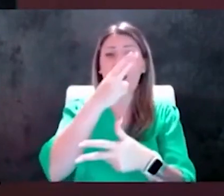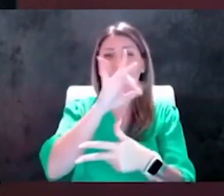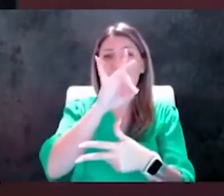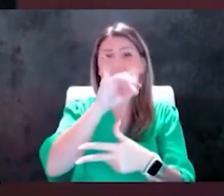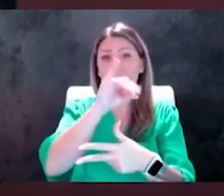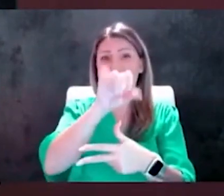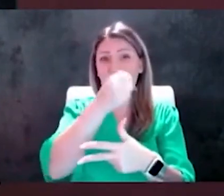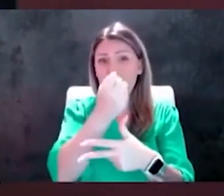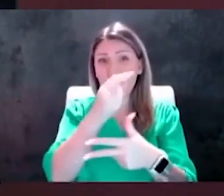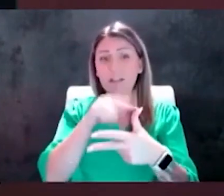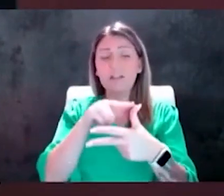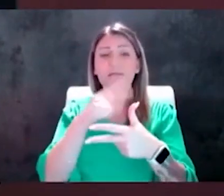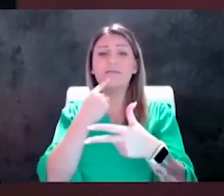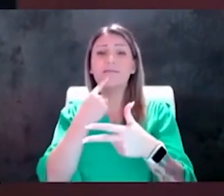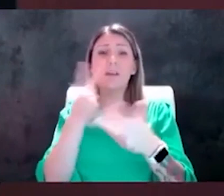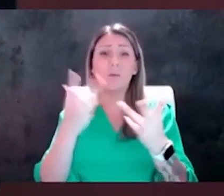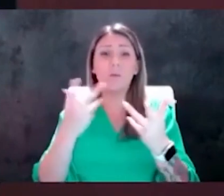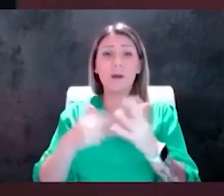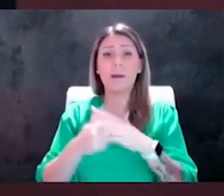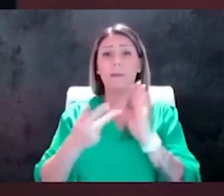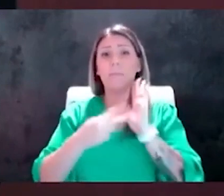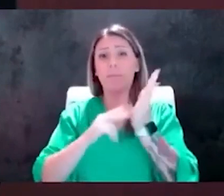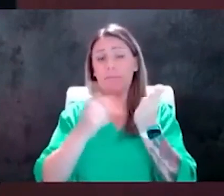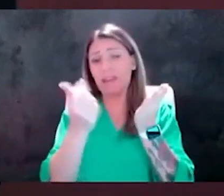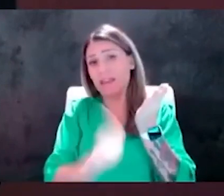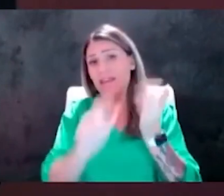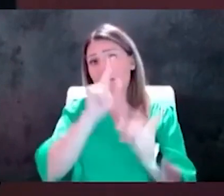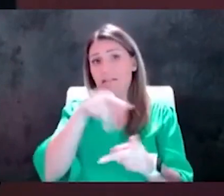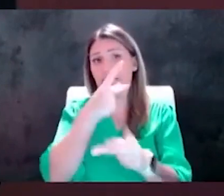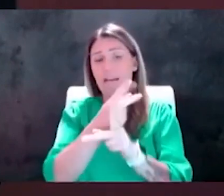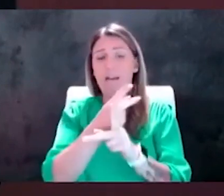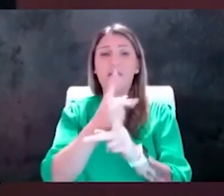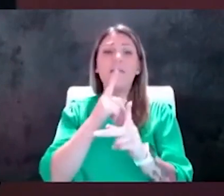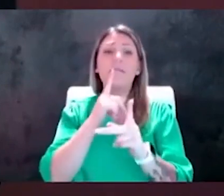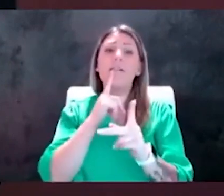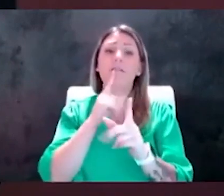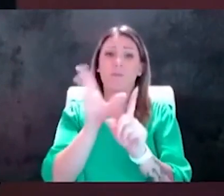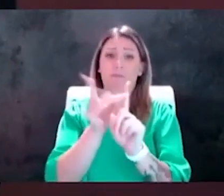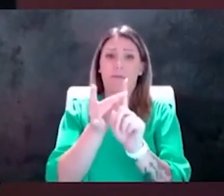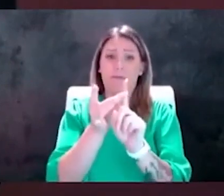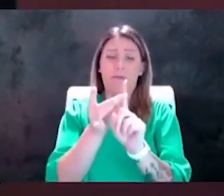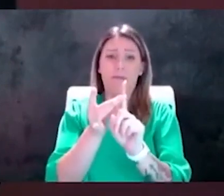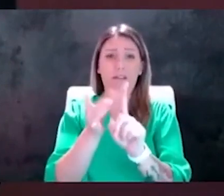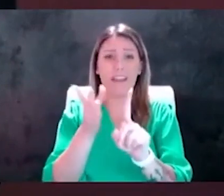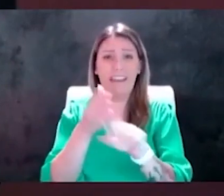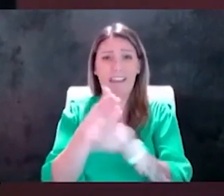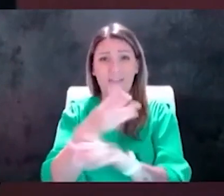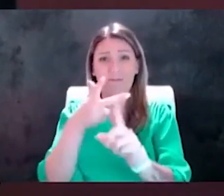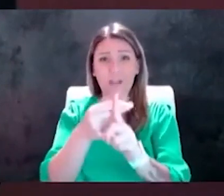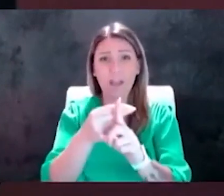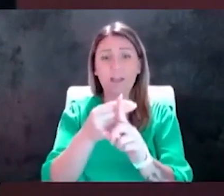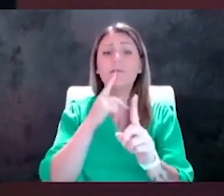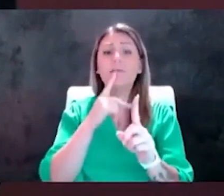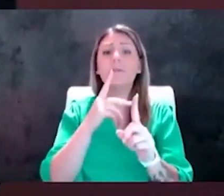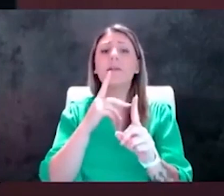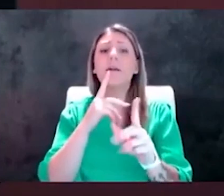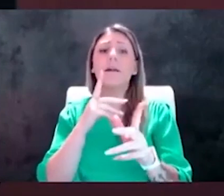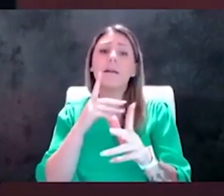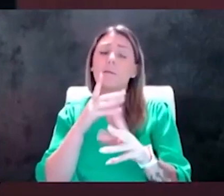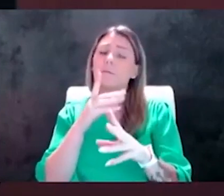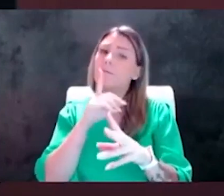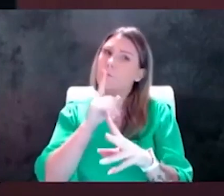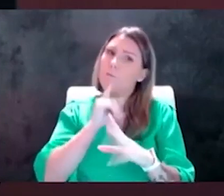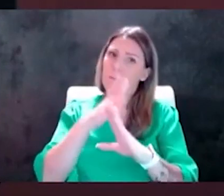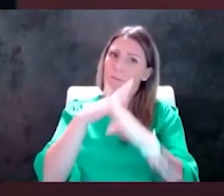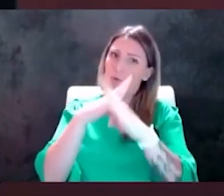your ability to get any form of a breakthrough infection or to transmit it, you're still very well protected against severe hospitalization and death. We see that